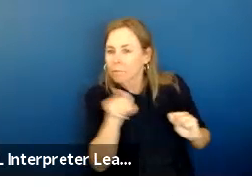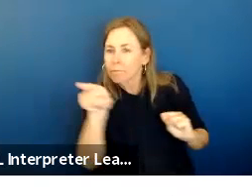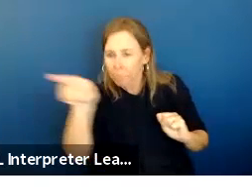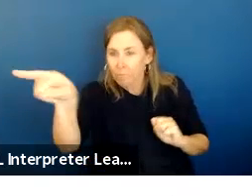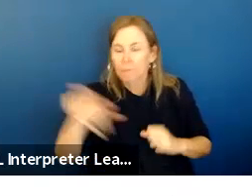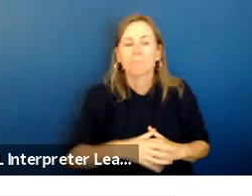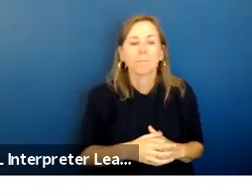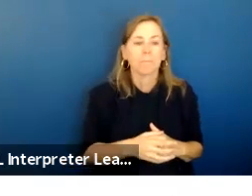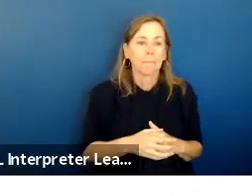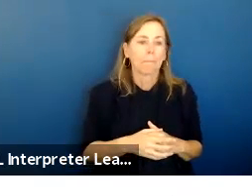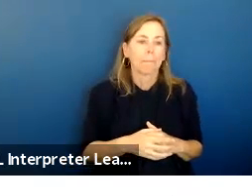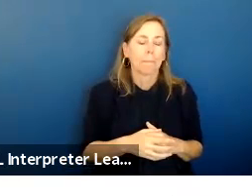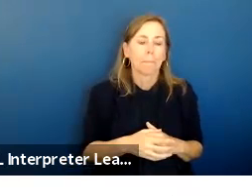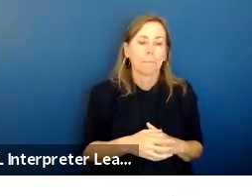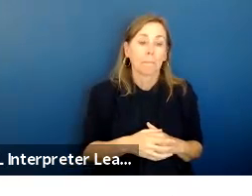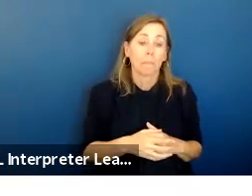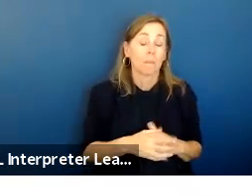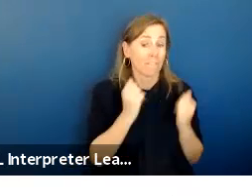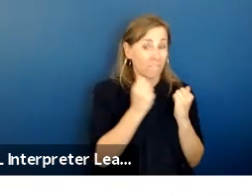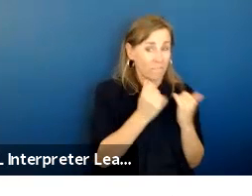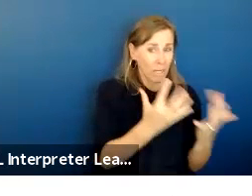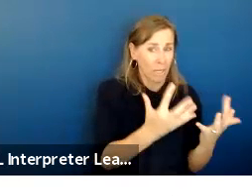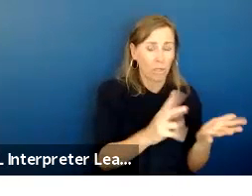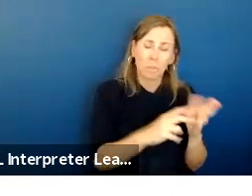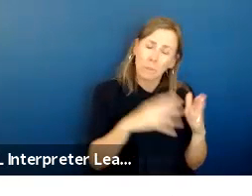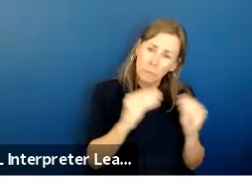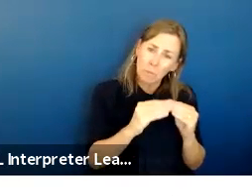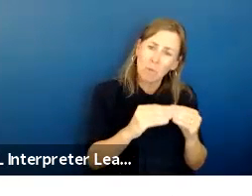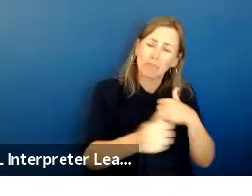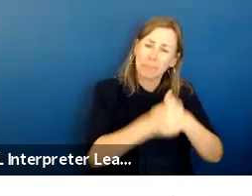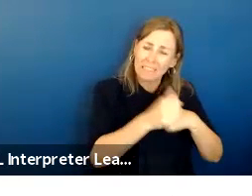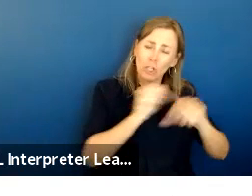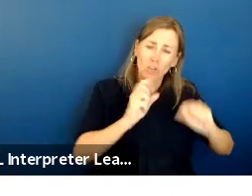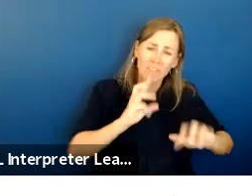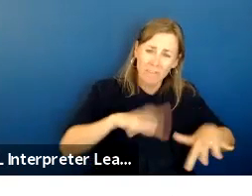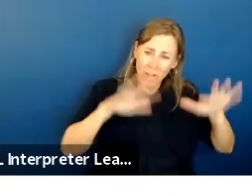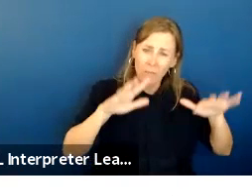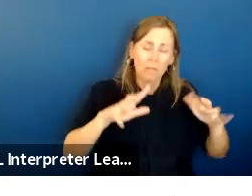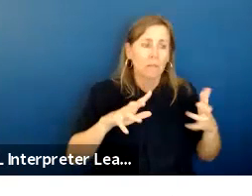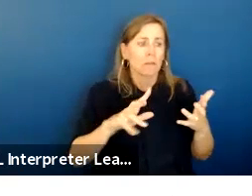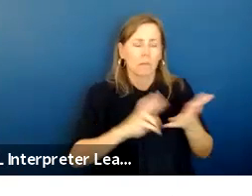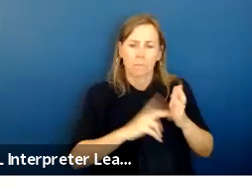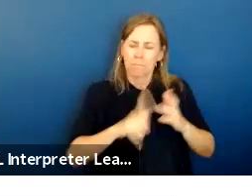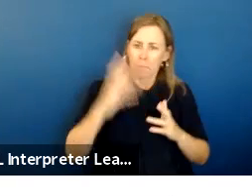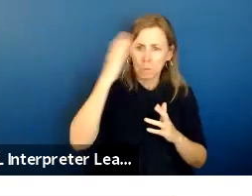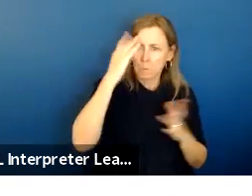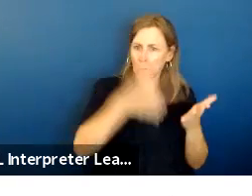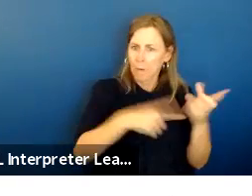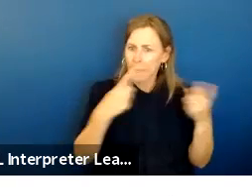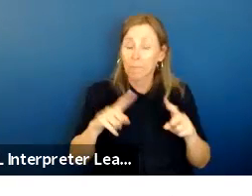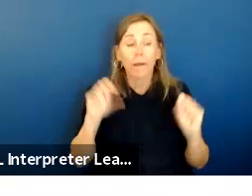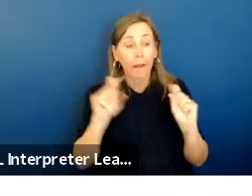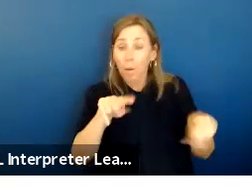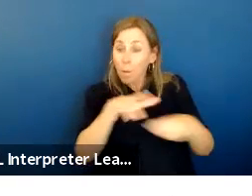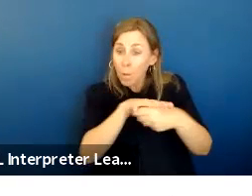With the increased risk of flooding after wildfire, you need to stay informed, and there are a number of ways you can do that. You can attend local